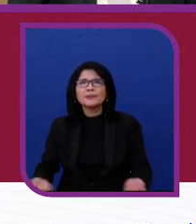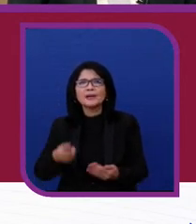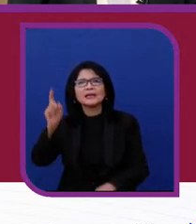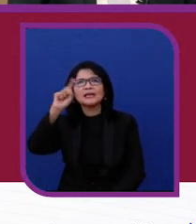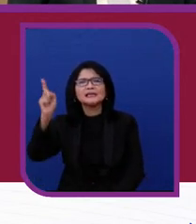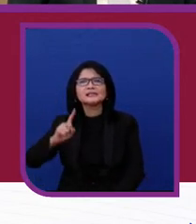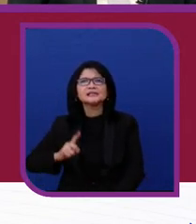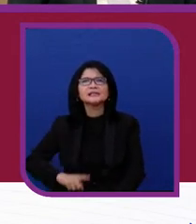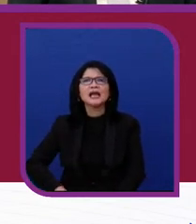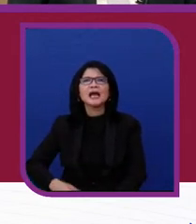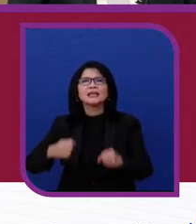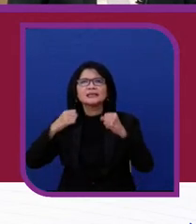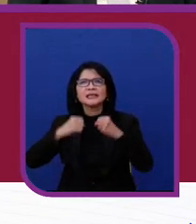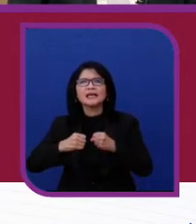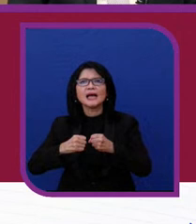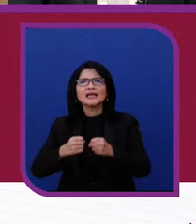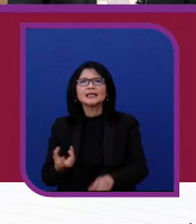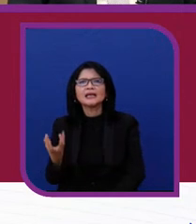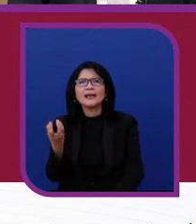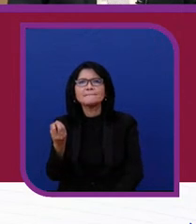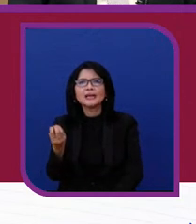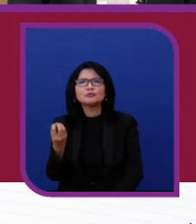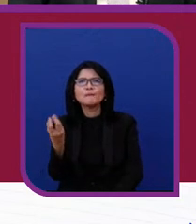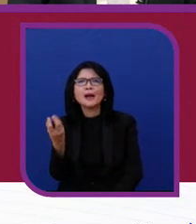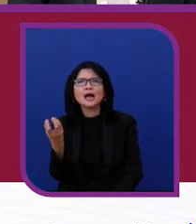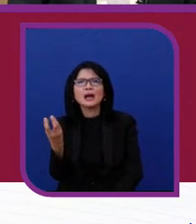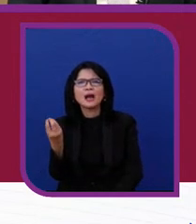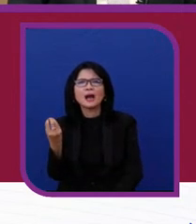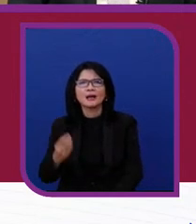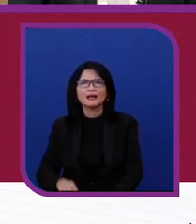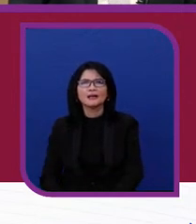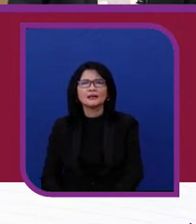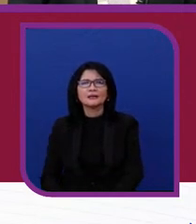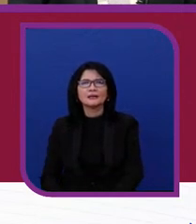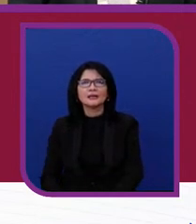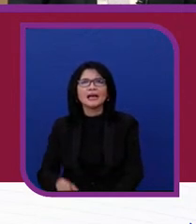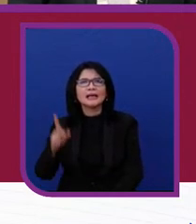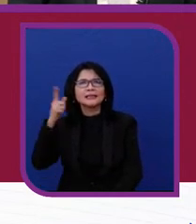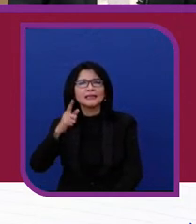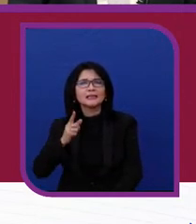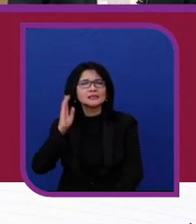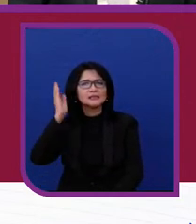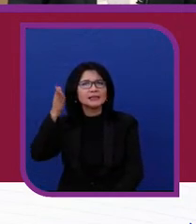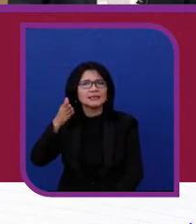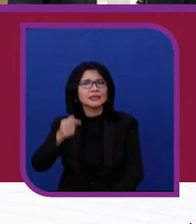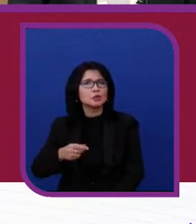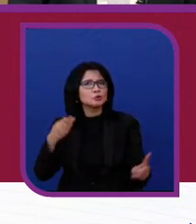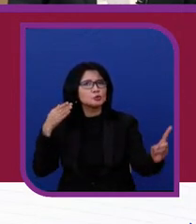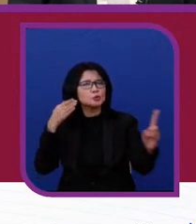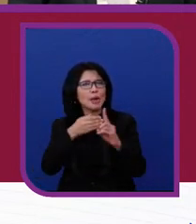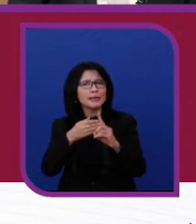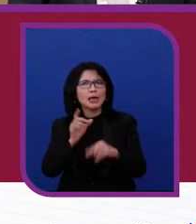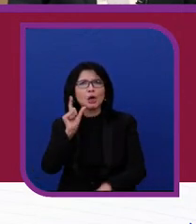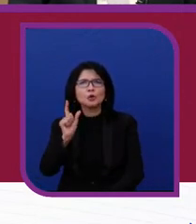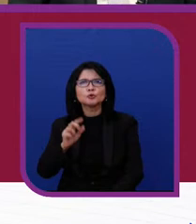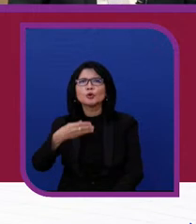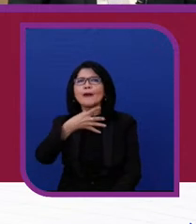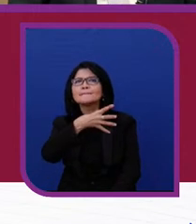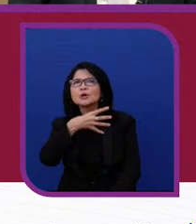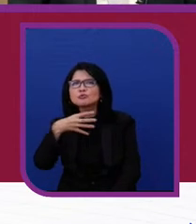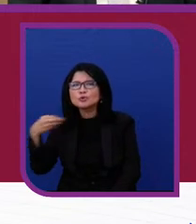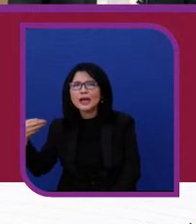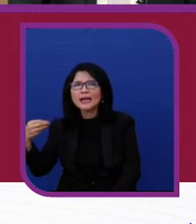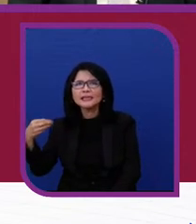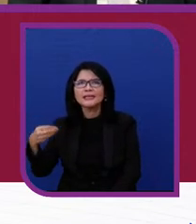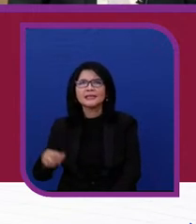akui forward this is our intention that currently used this the use of this account